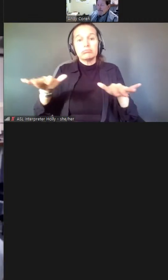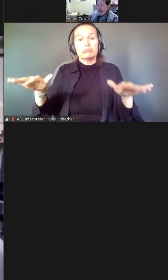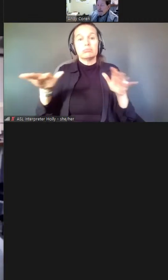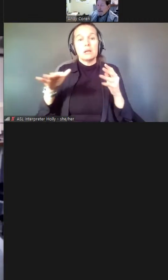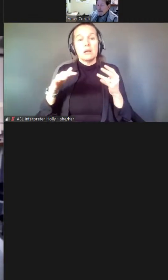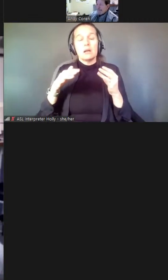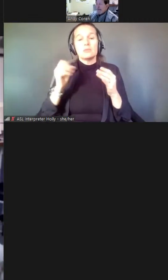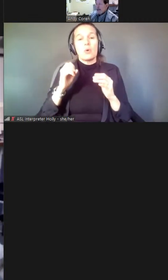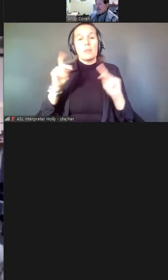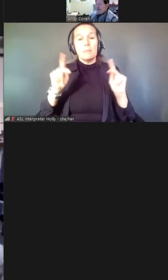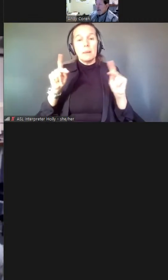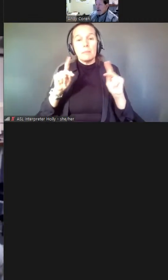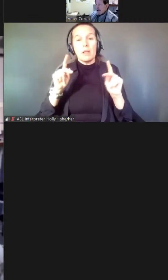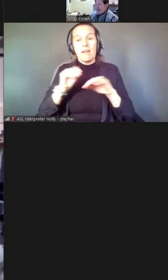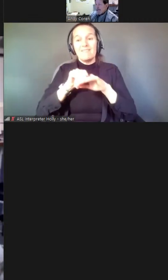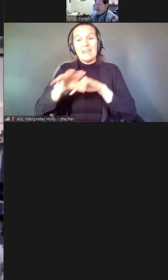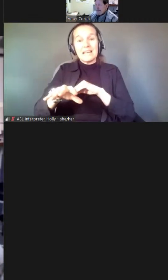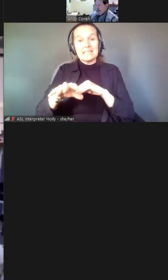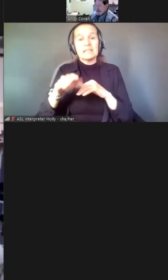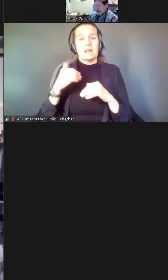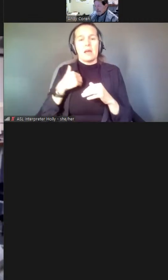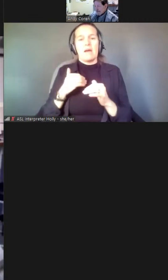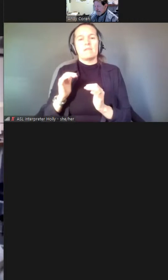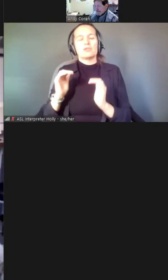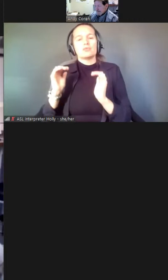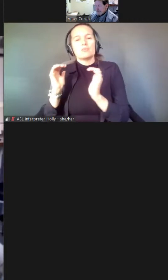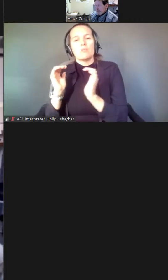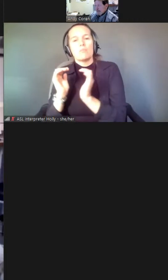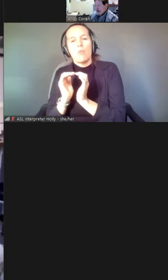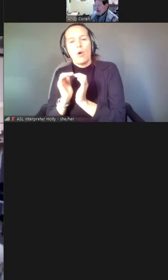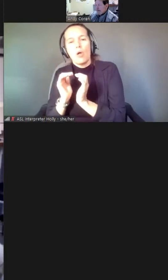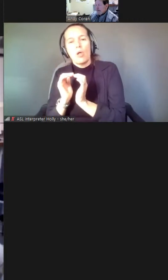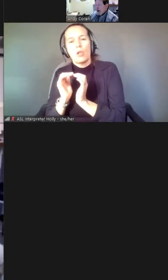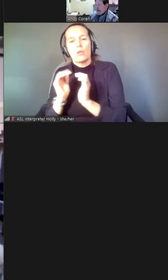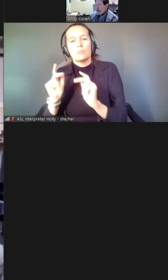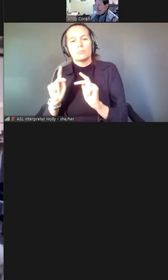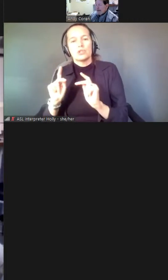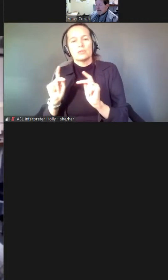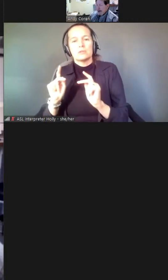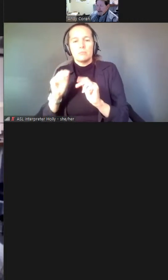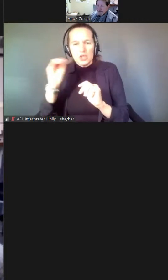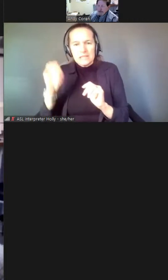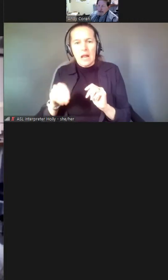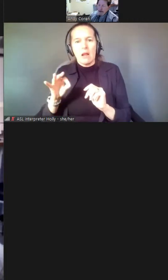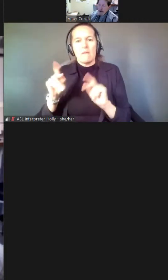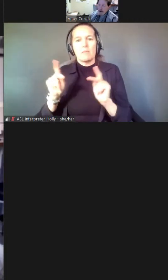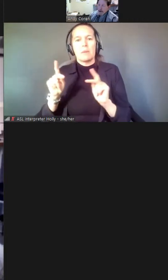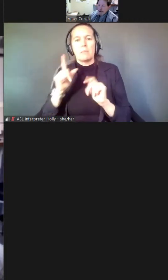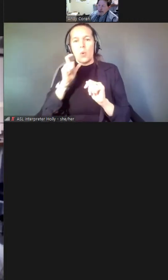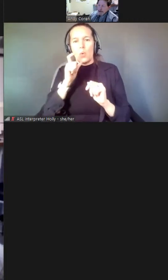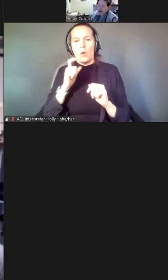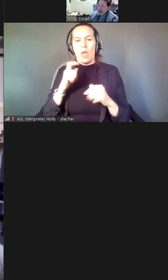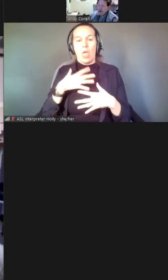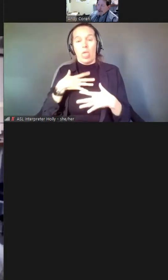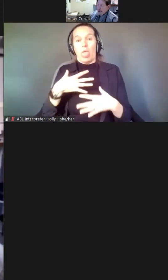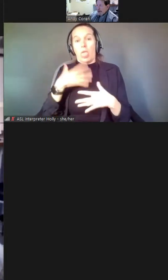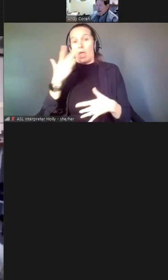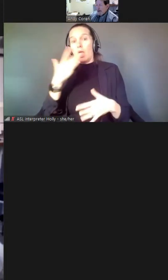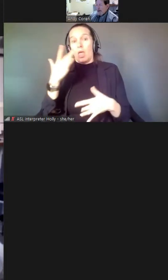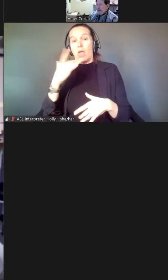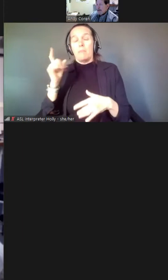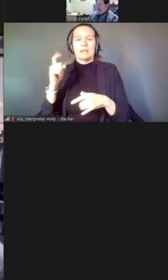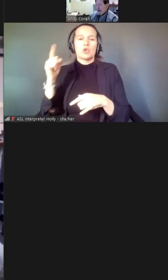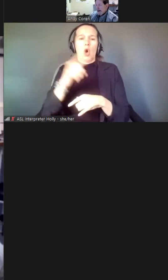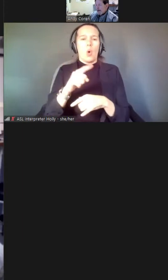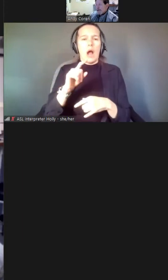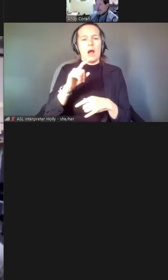have affected. A smaller percentage wind up in the hospital or in the ICU or